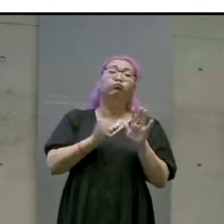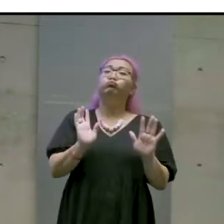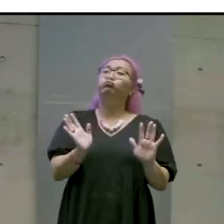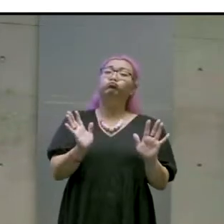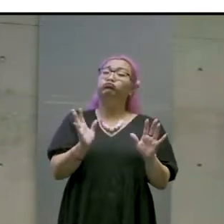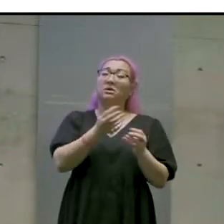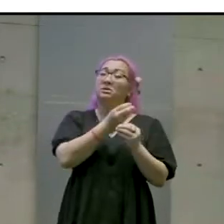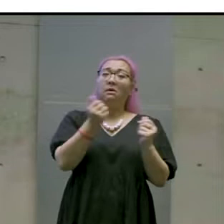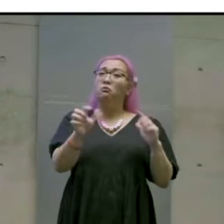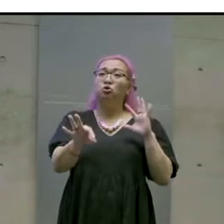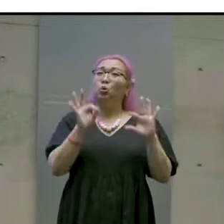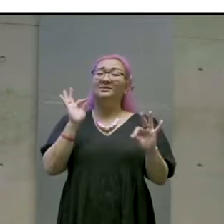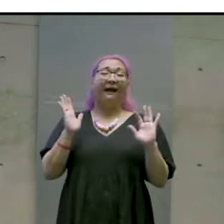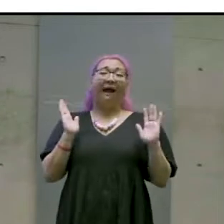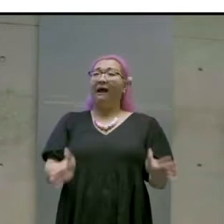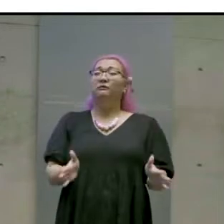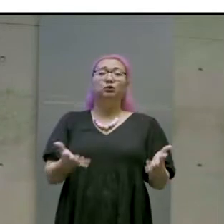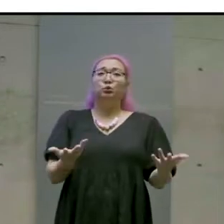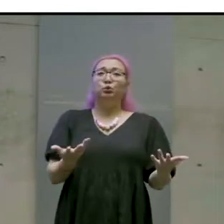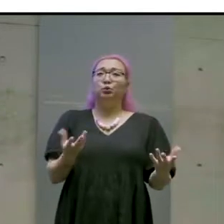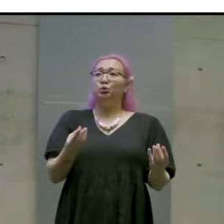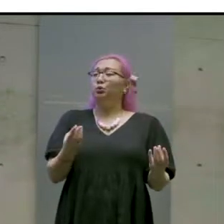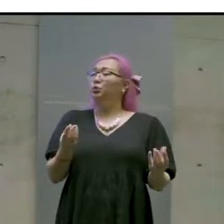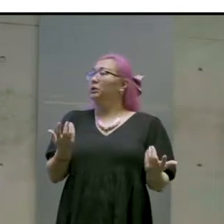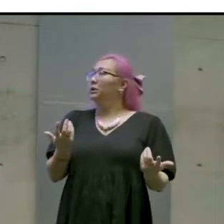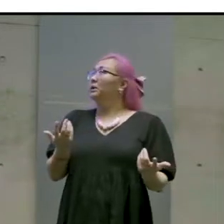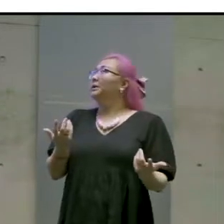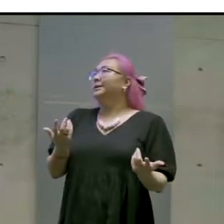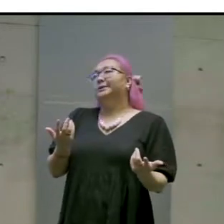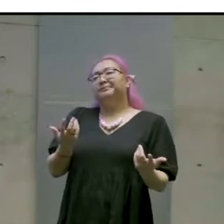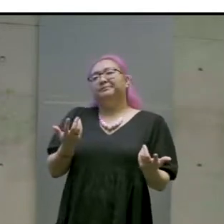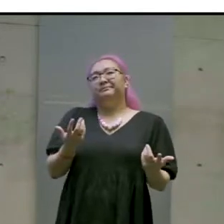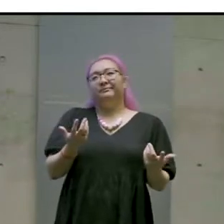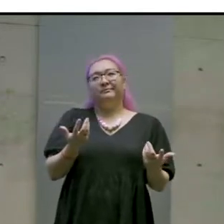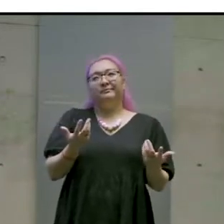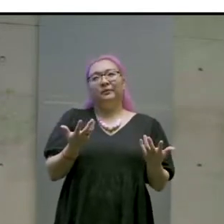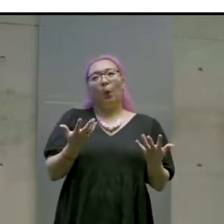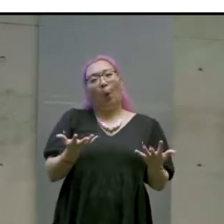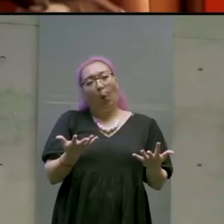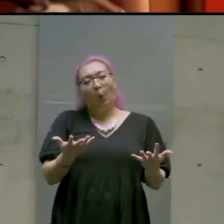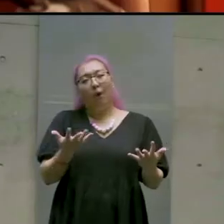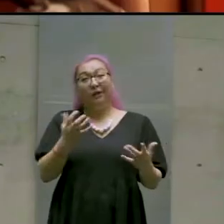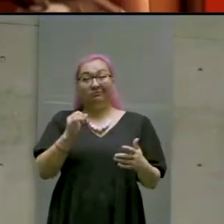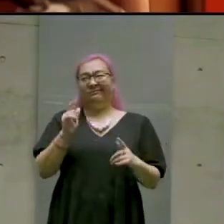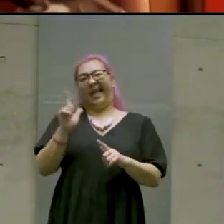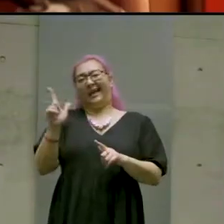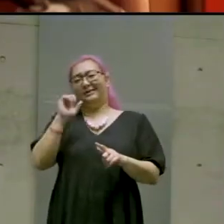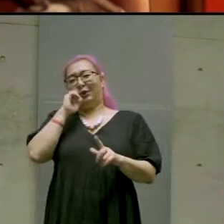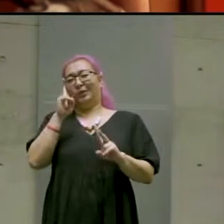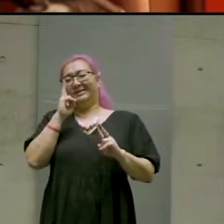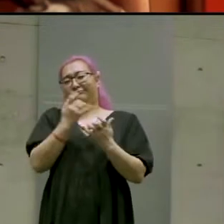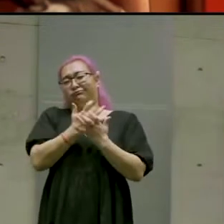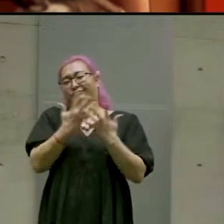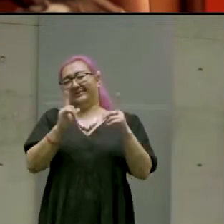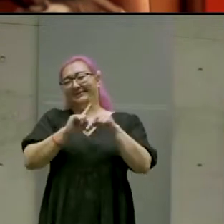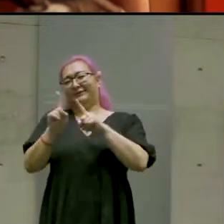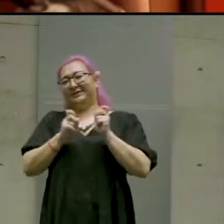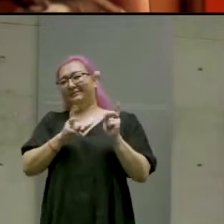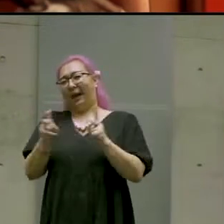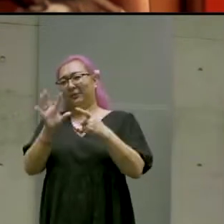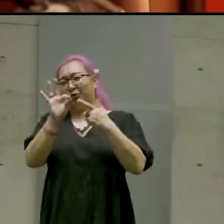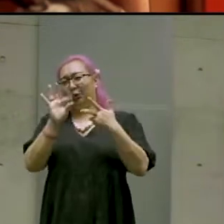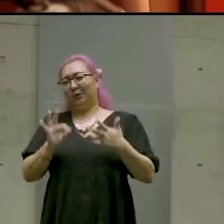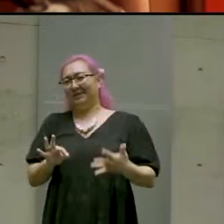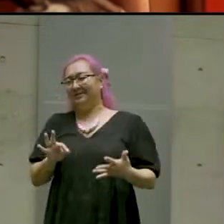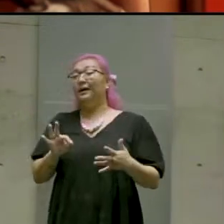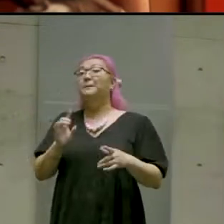of reasons. And boy, oh boy, you're going to get loads of different types of choices in a minute. But first, I want to go into a